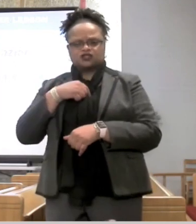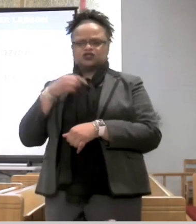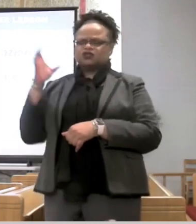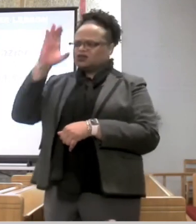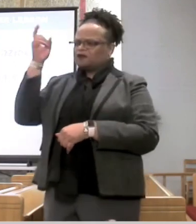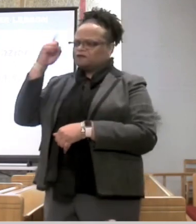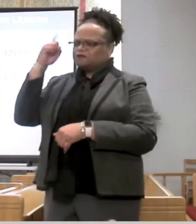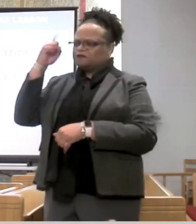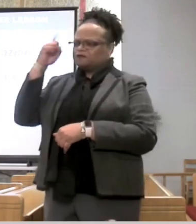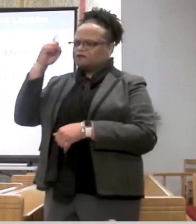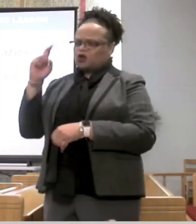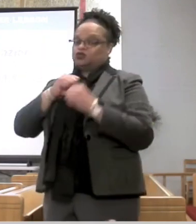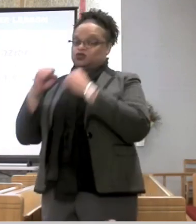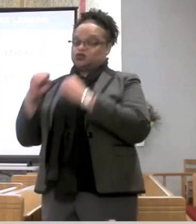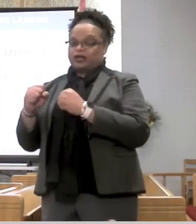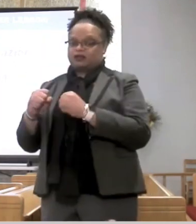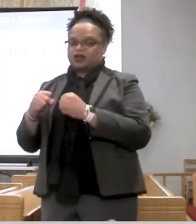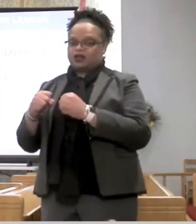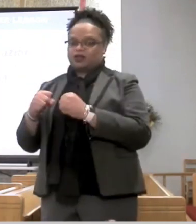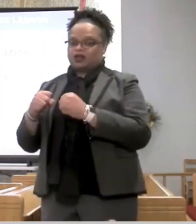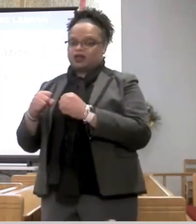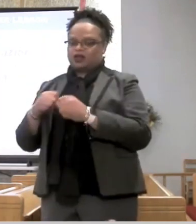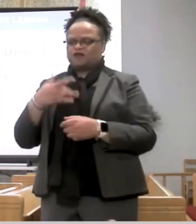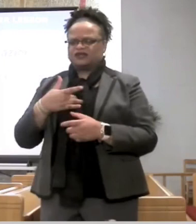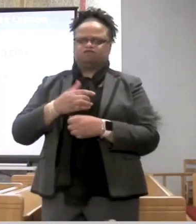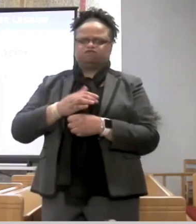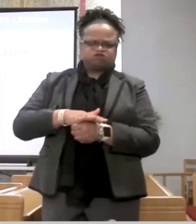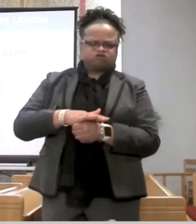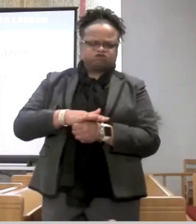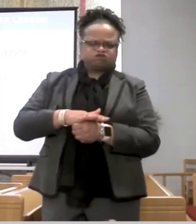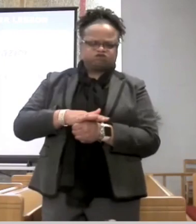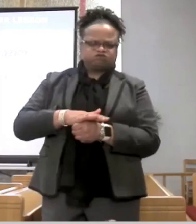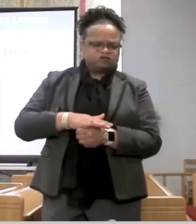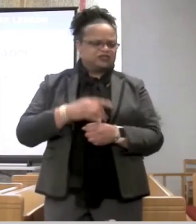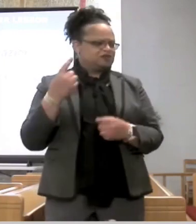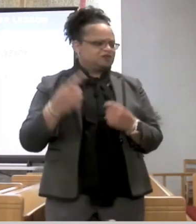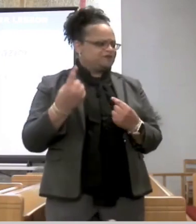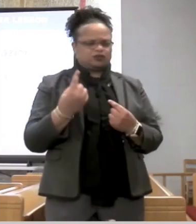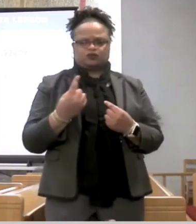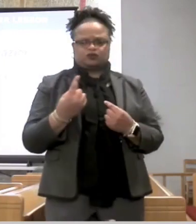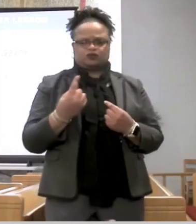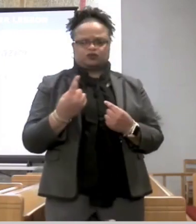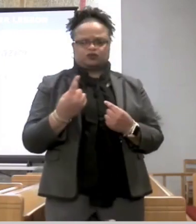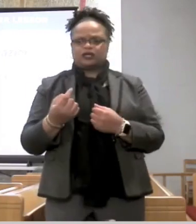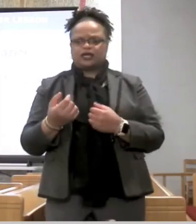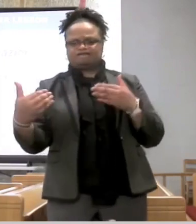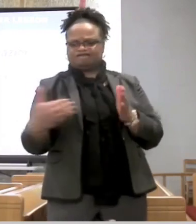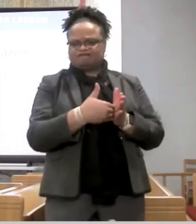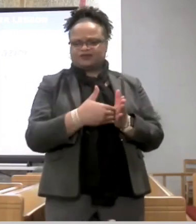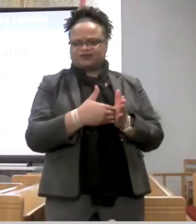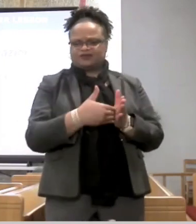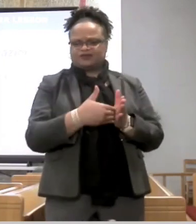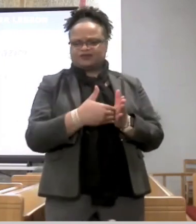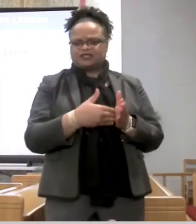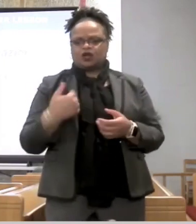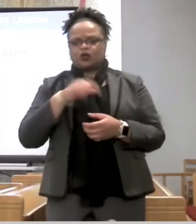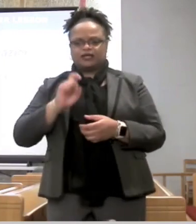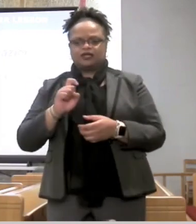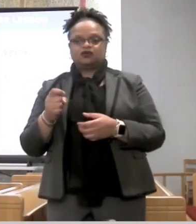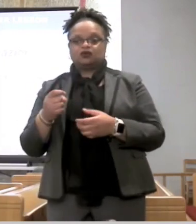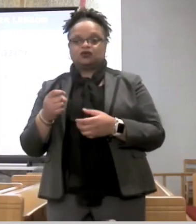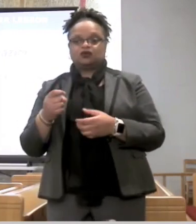strength. It's in those times when we're feeling oppressed or we're feeling downtrodden. We should be thankful. For those that have accepted Christ, we should